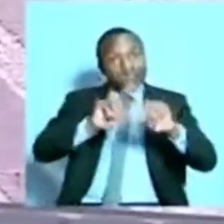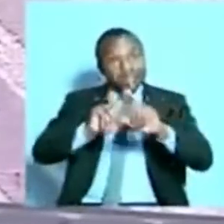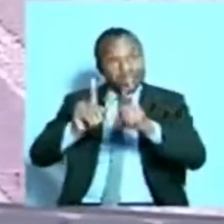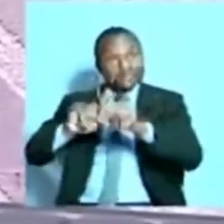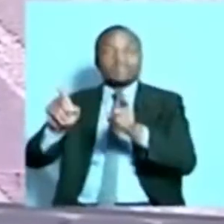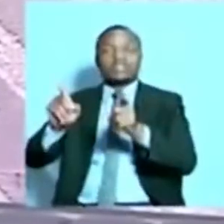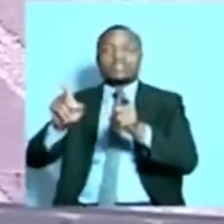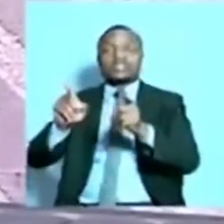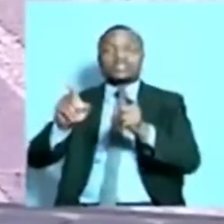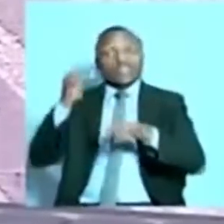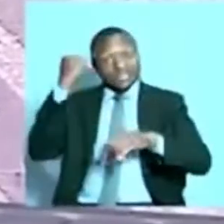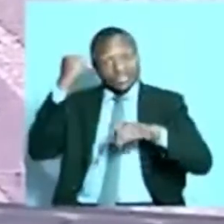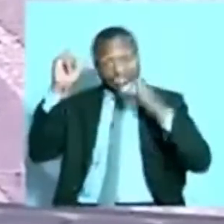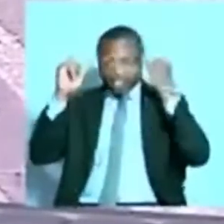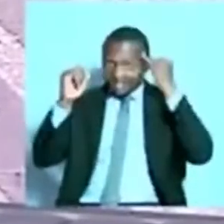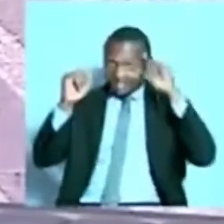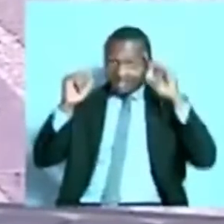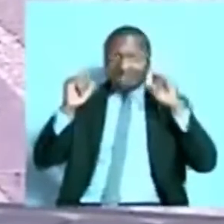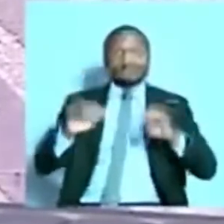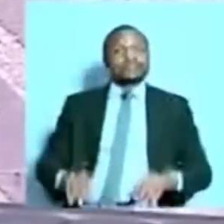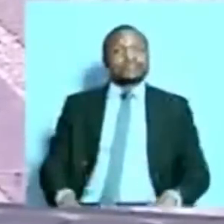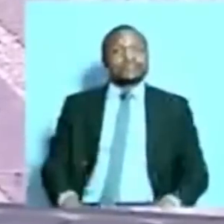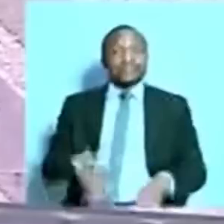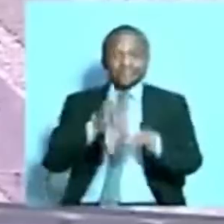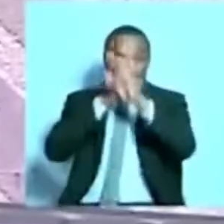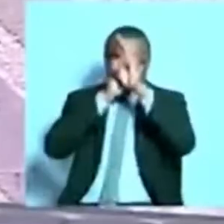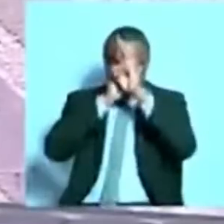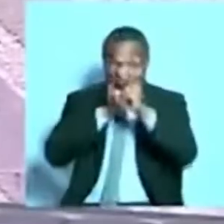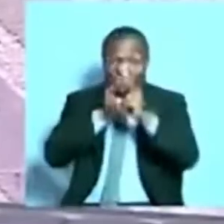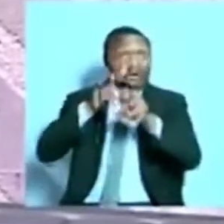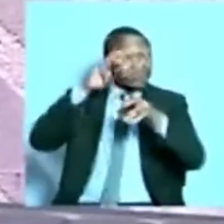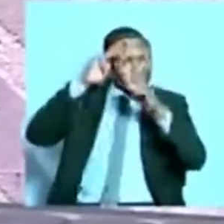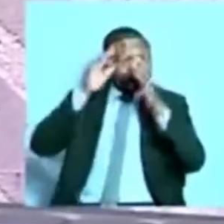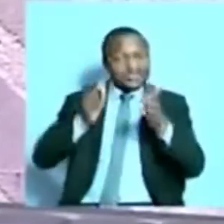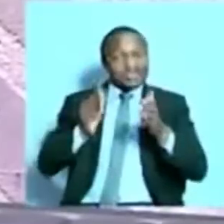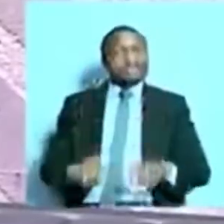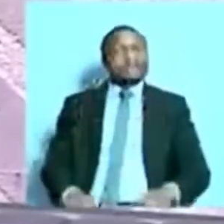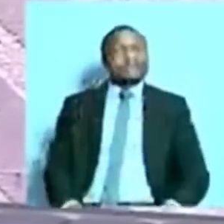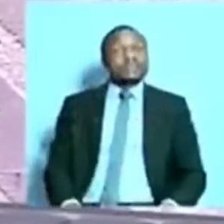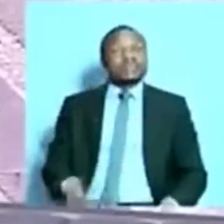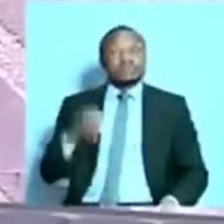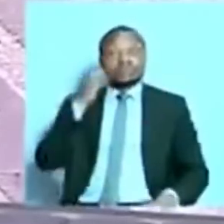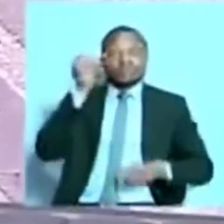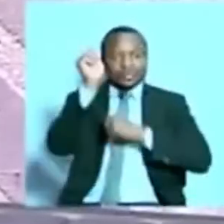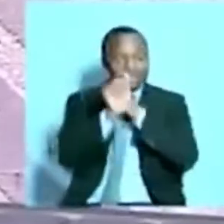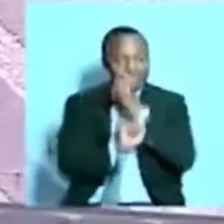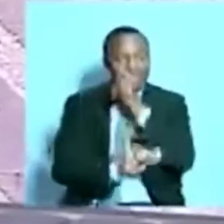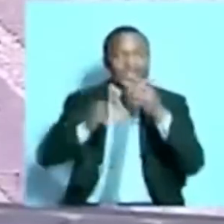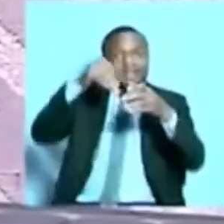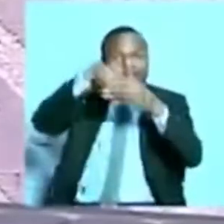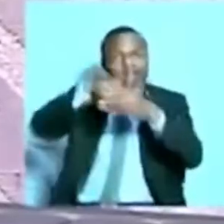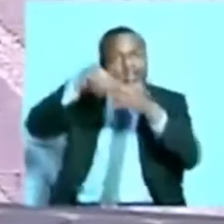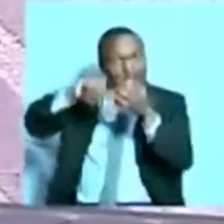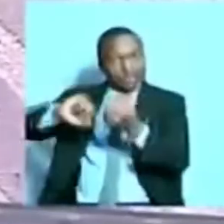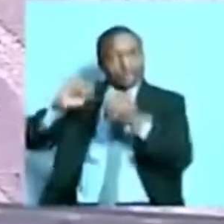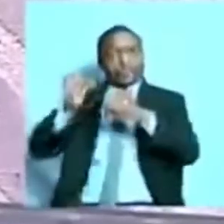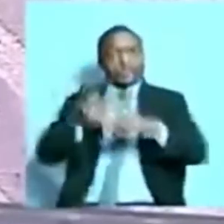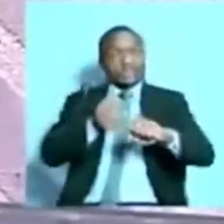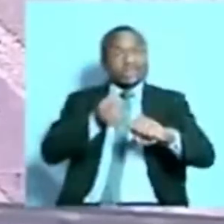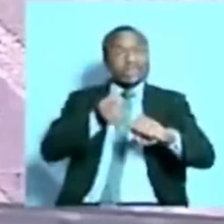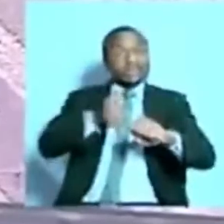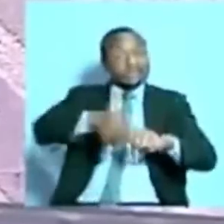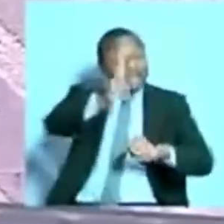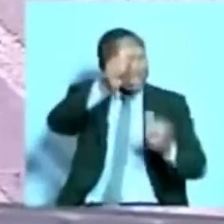issues raised by the President. Is the Honorable Minister for Home Affairs and Internal Security, who is a